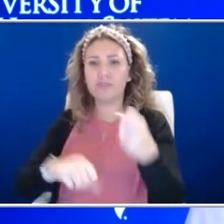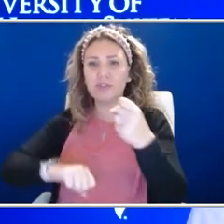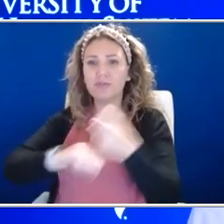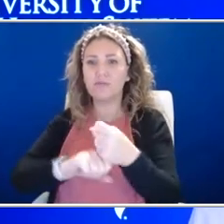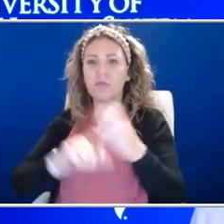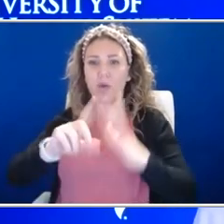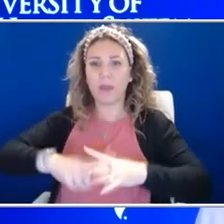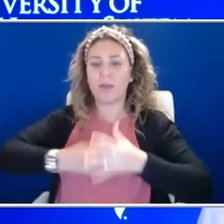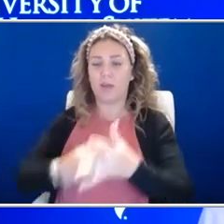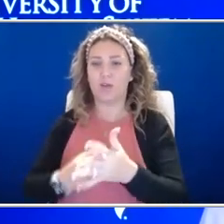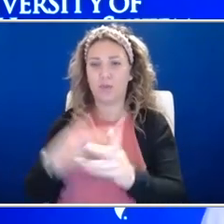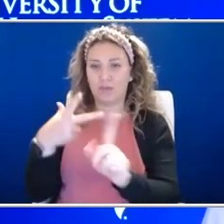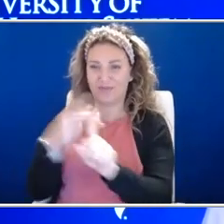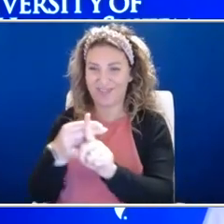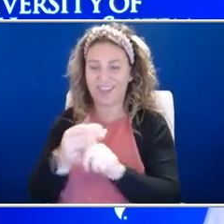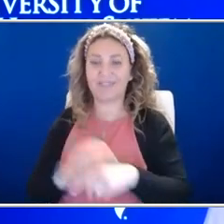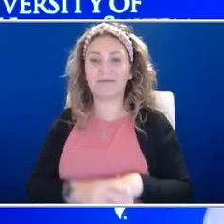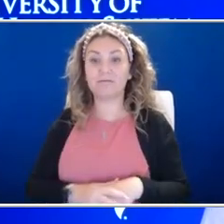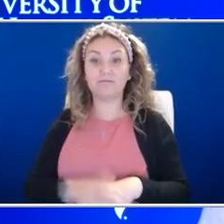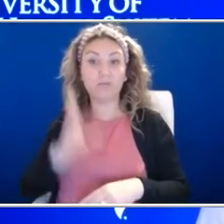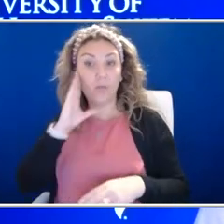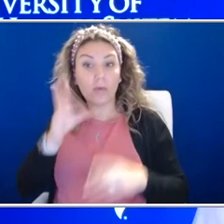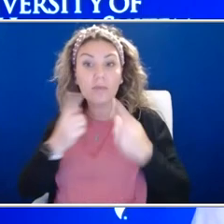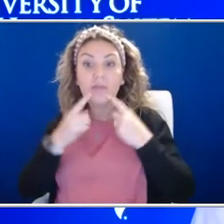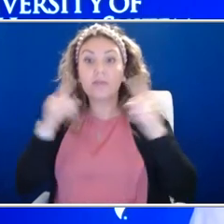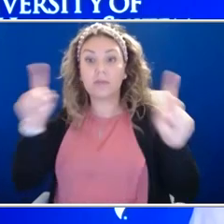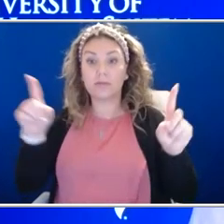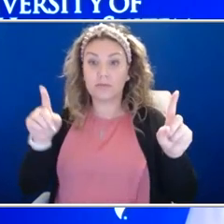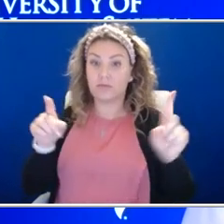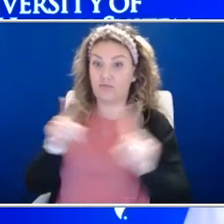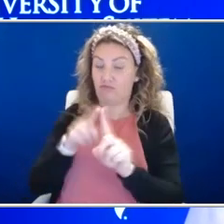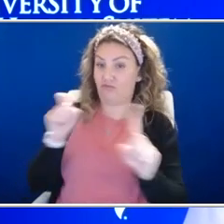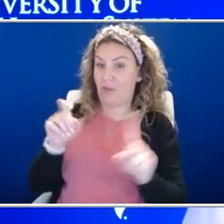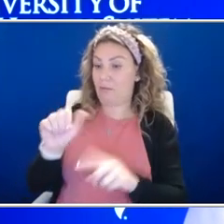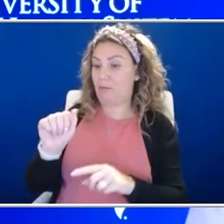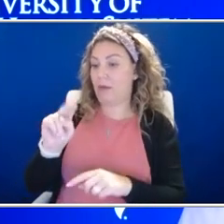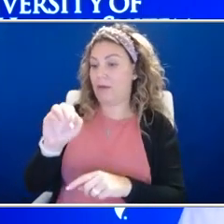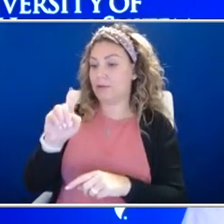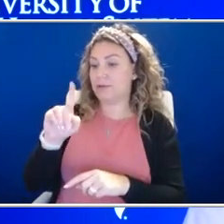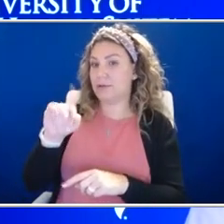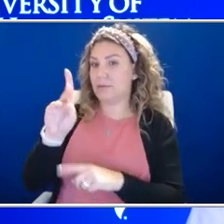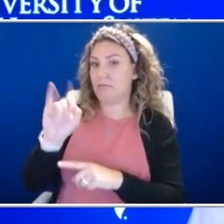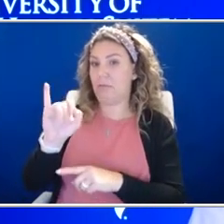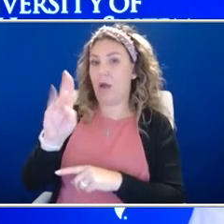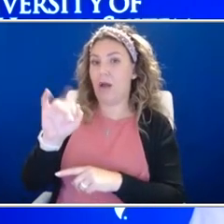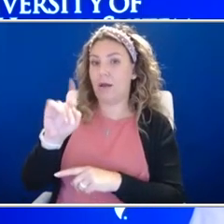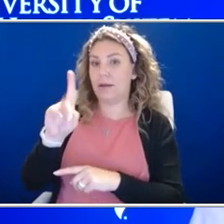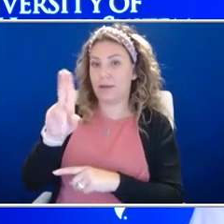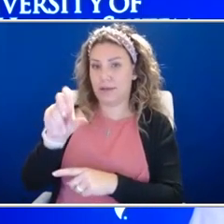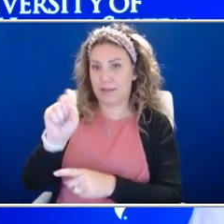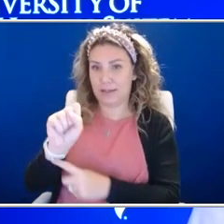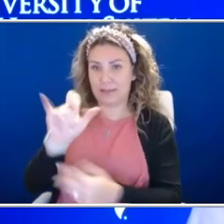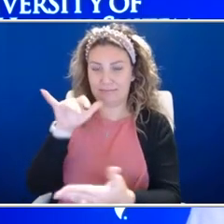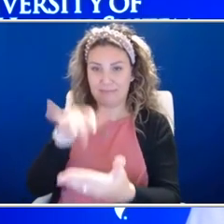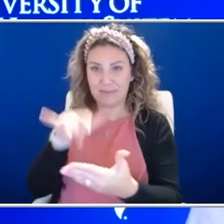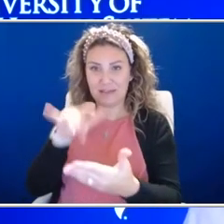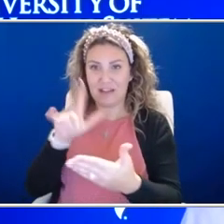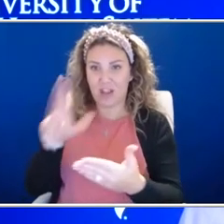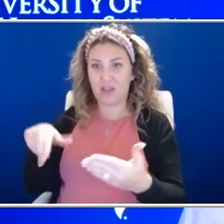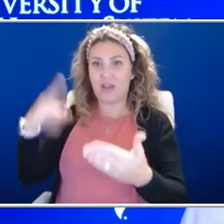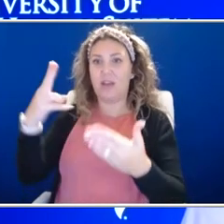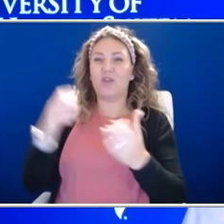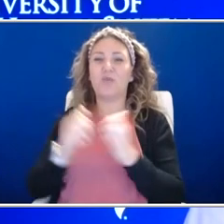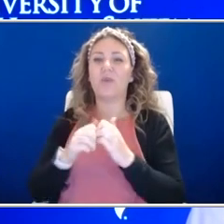vaccines. Will it be as efficacious? Well, certainly from antibody studies, it looks like the antibody titers are a little bit higher in the booster